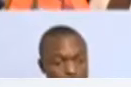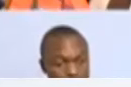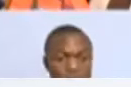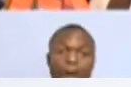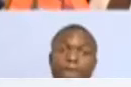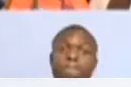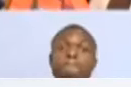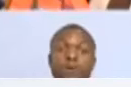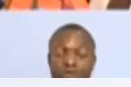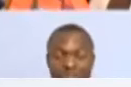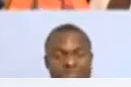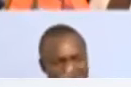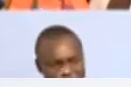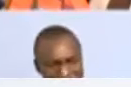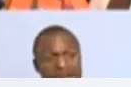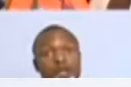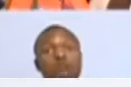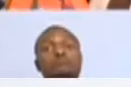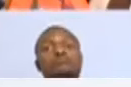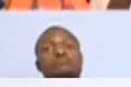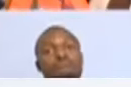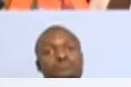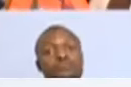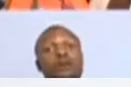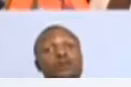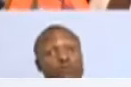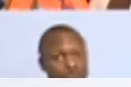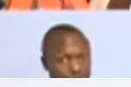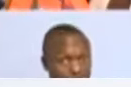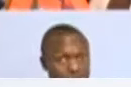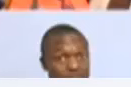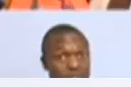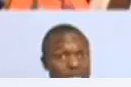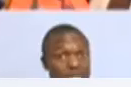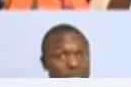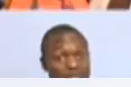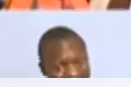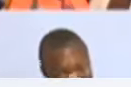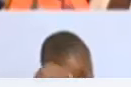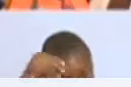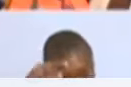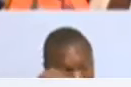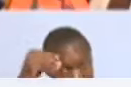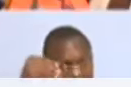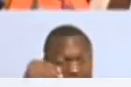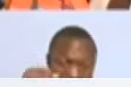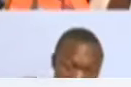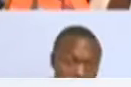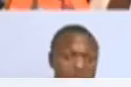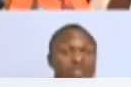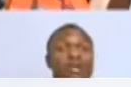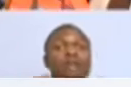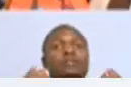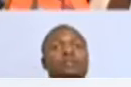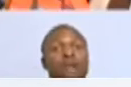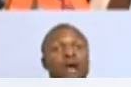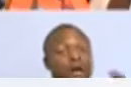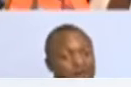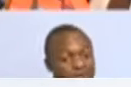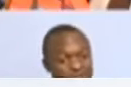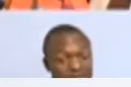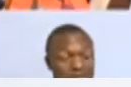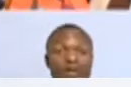once we realized the difficulties, and also the learning points that we did by sending our teams around the